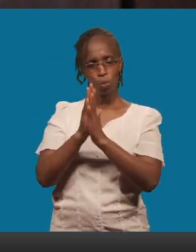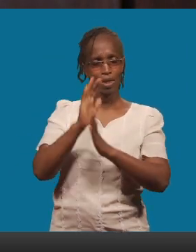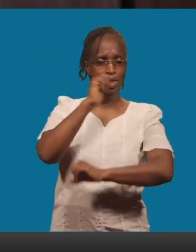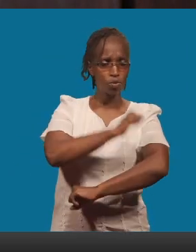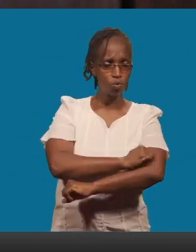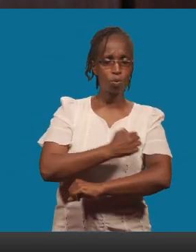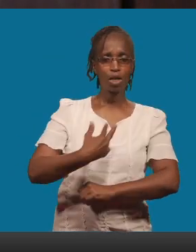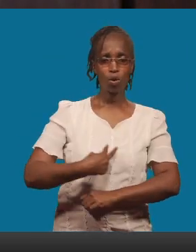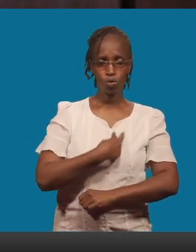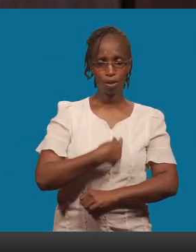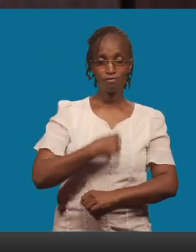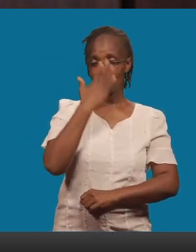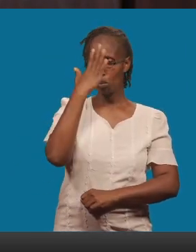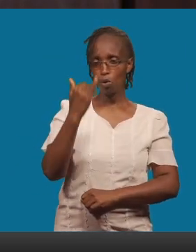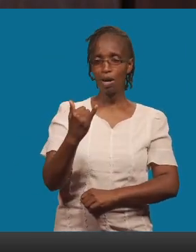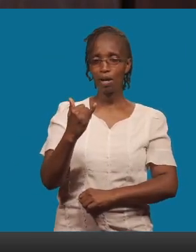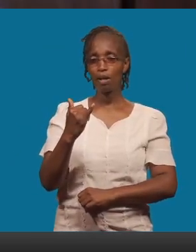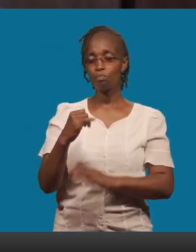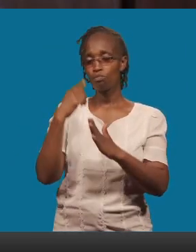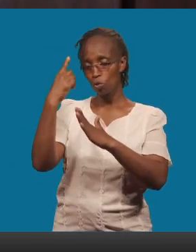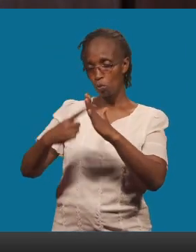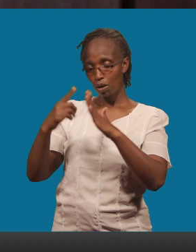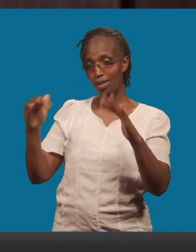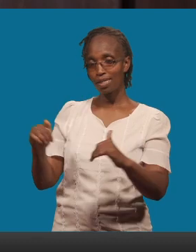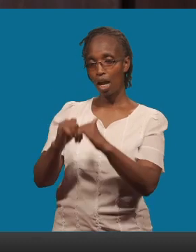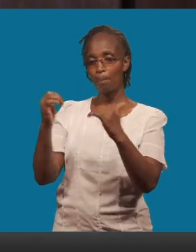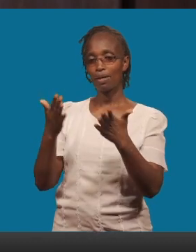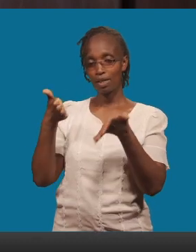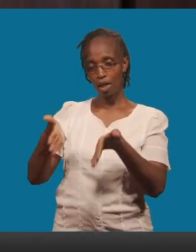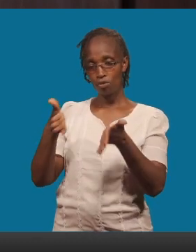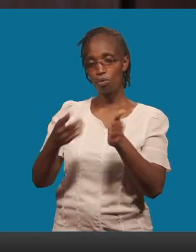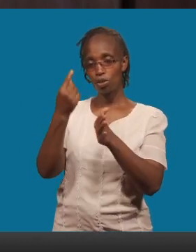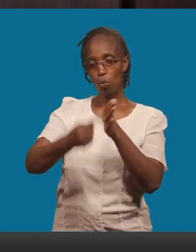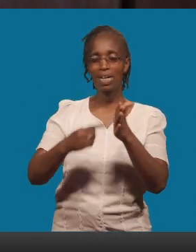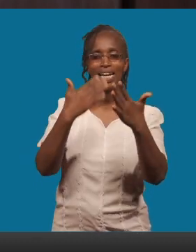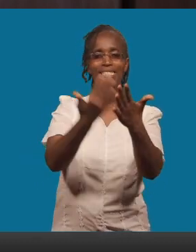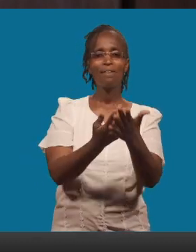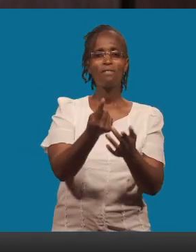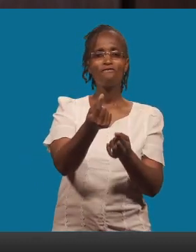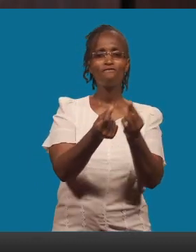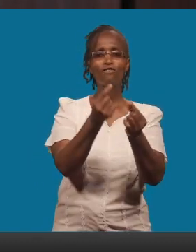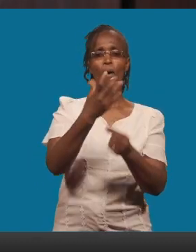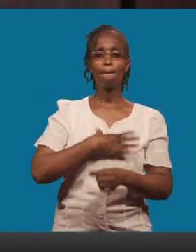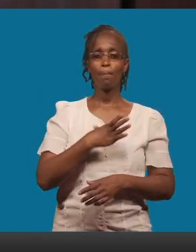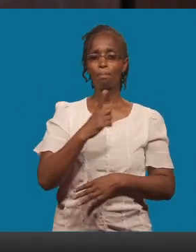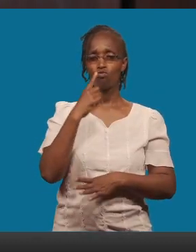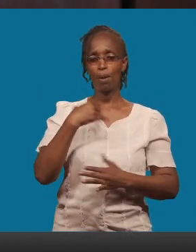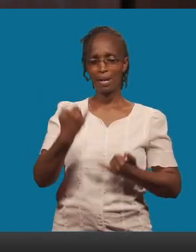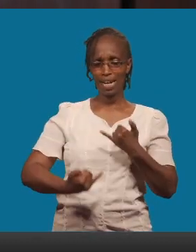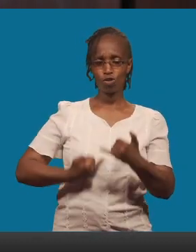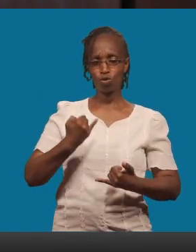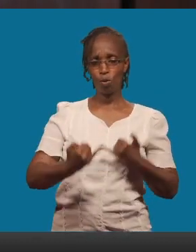uniform? This is because what is happening now is that some few people who have been enjoying this